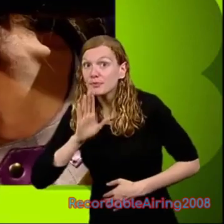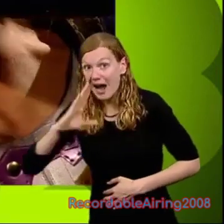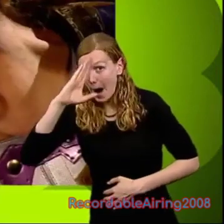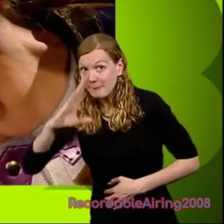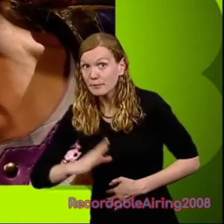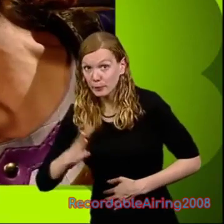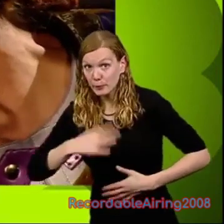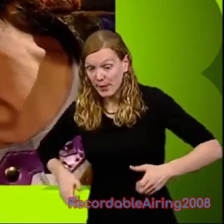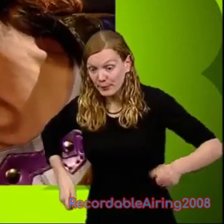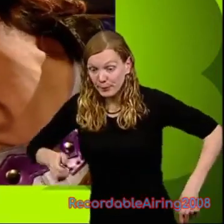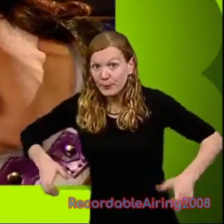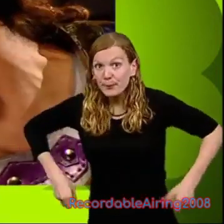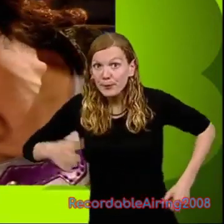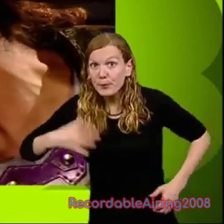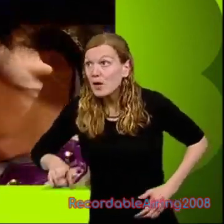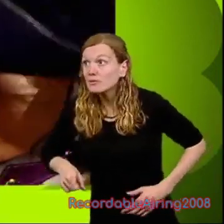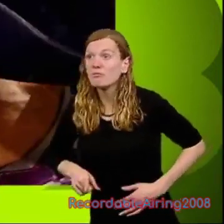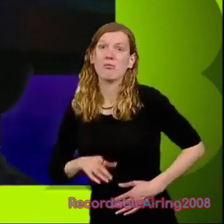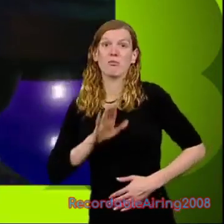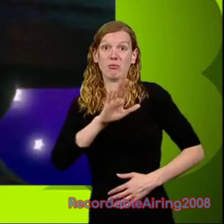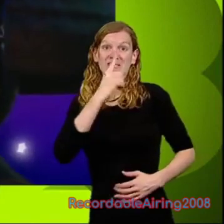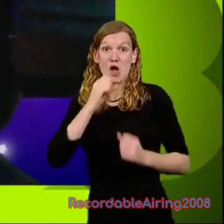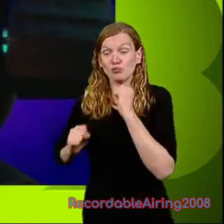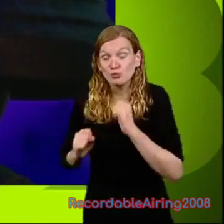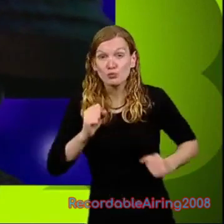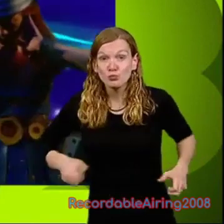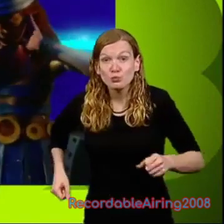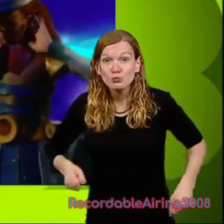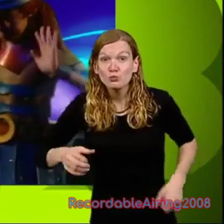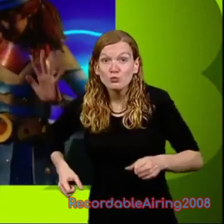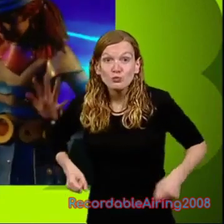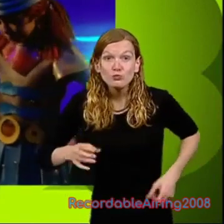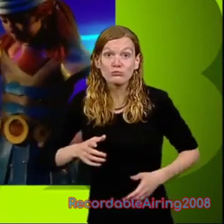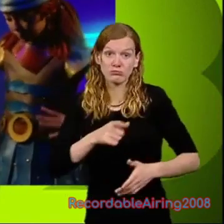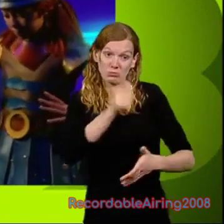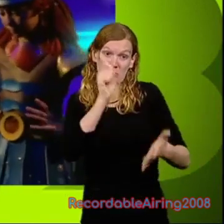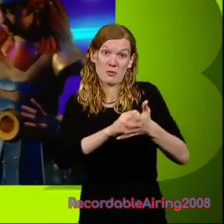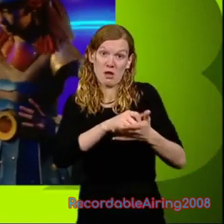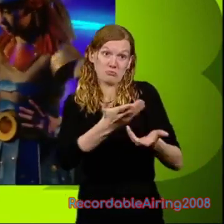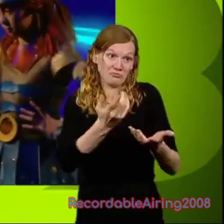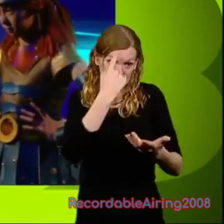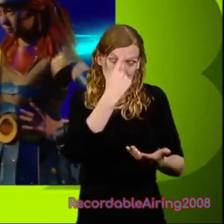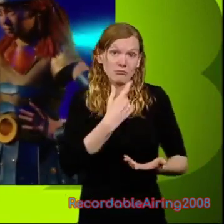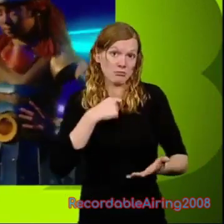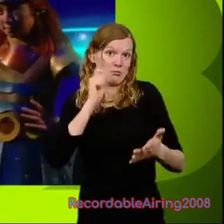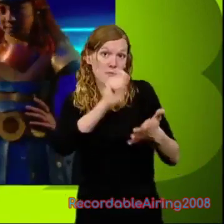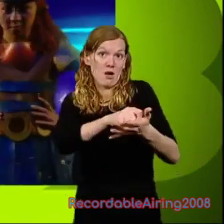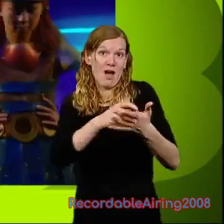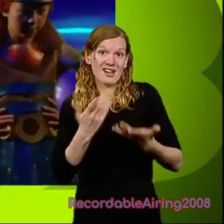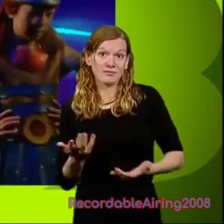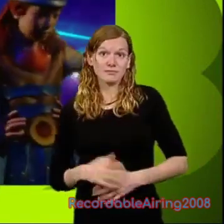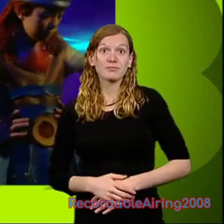round the twist if you still think I'm going to buy a hoop. But I'm gonna hula you both out into space if you don't find a tune